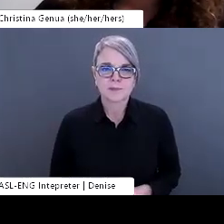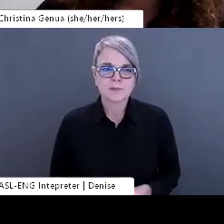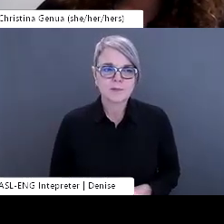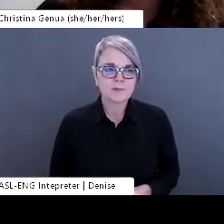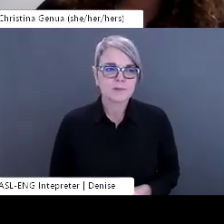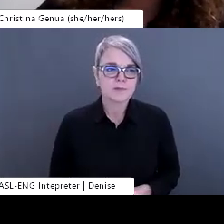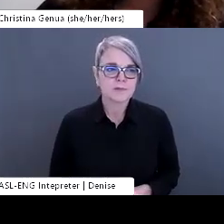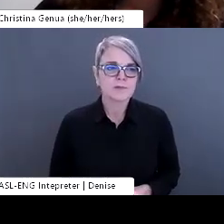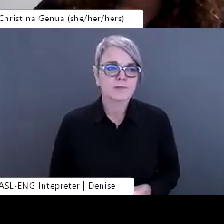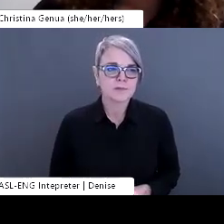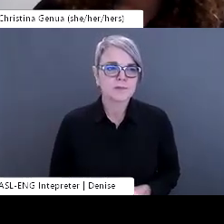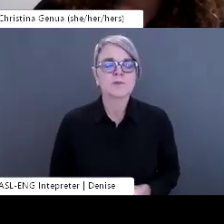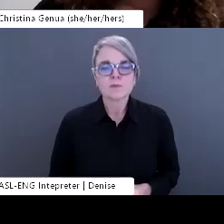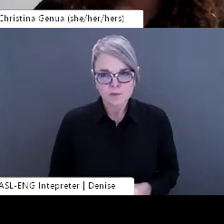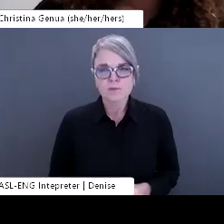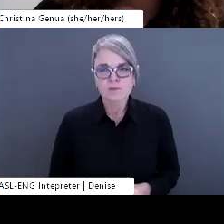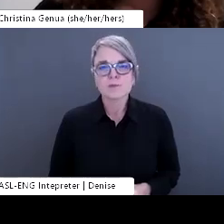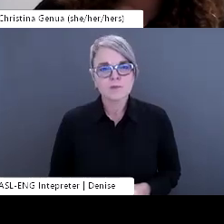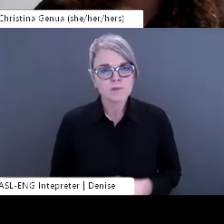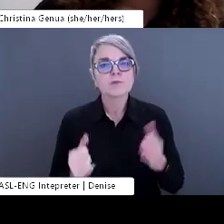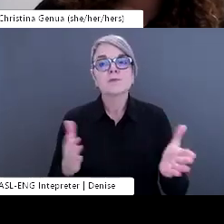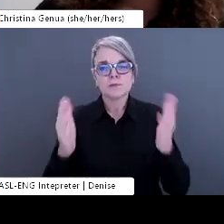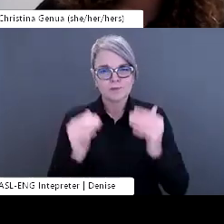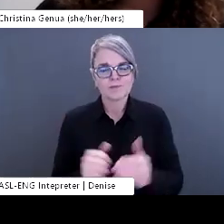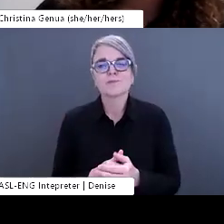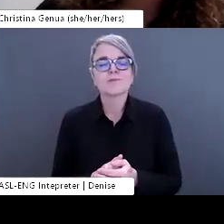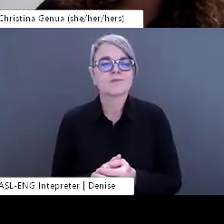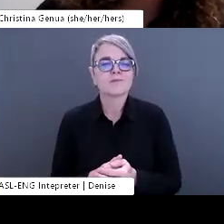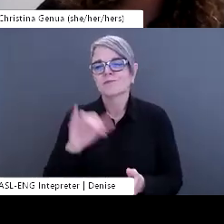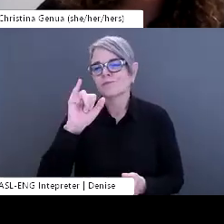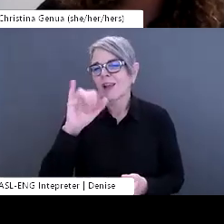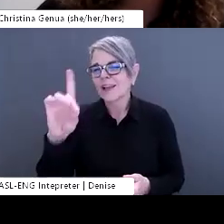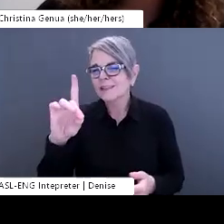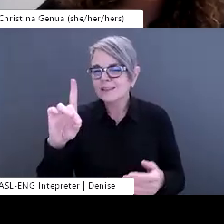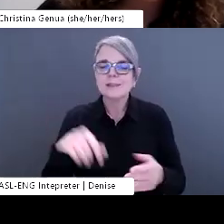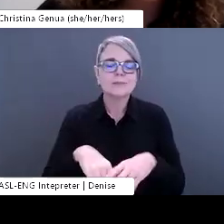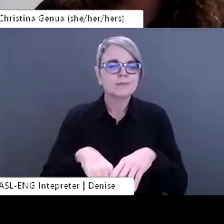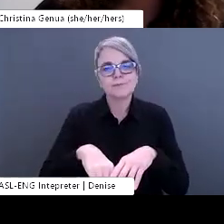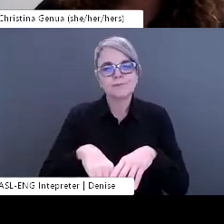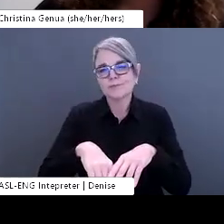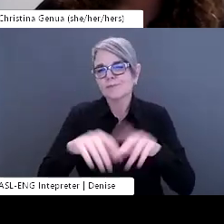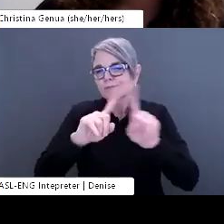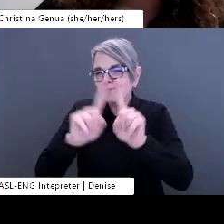Okay, so moving on. Kinds of ID. So some types of ID that we have with photo. So your Canadian